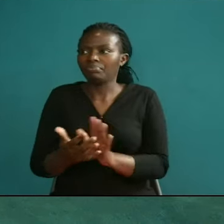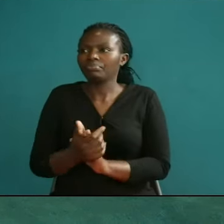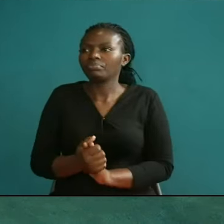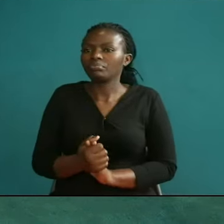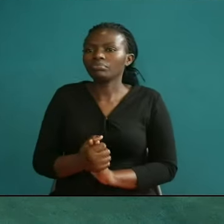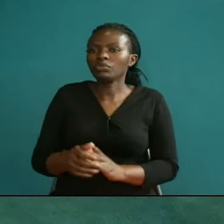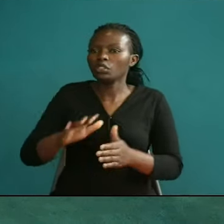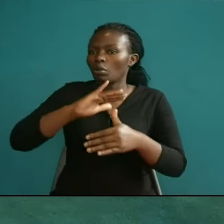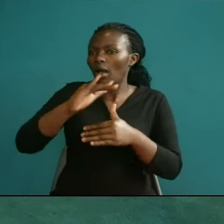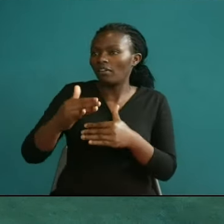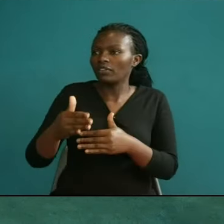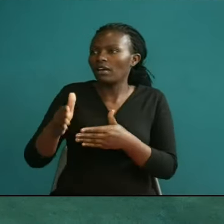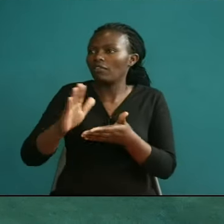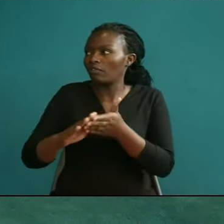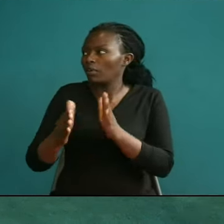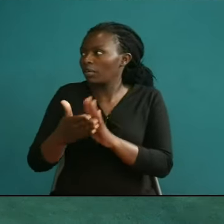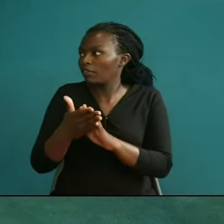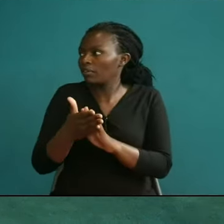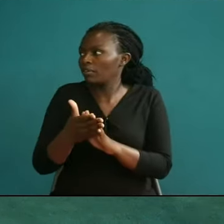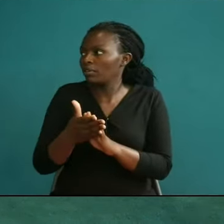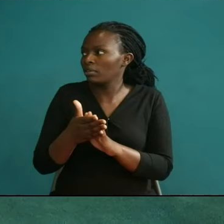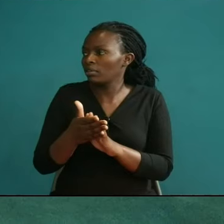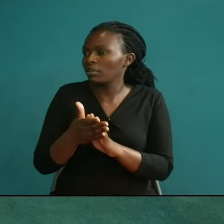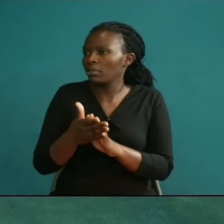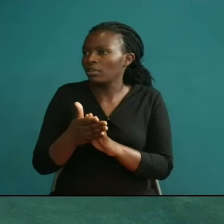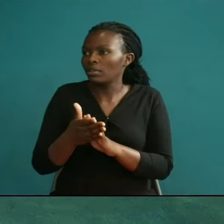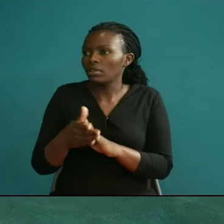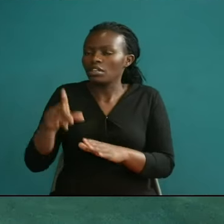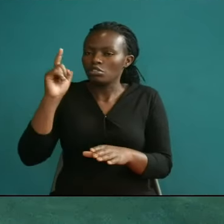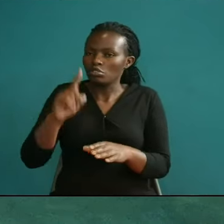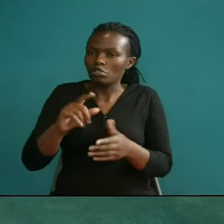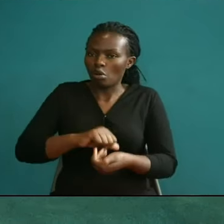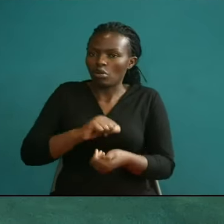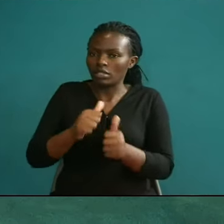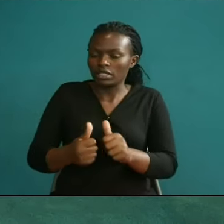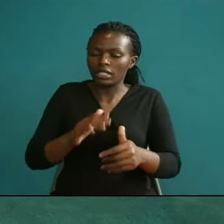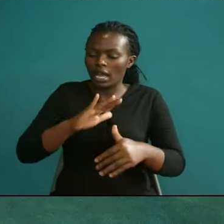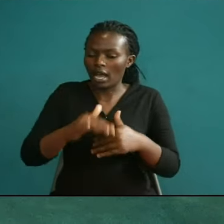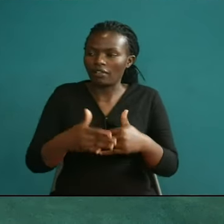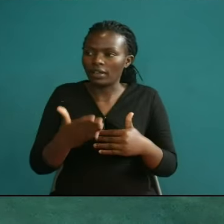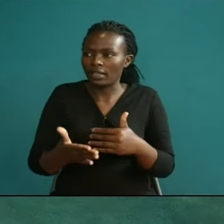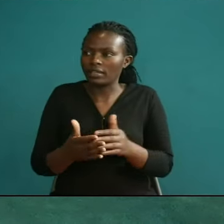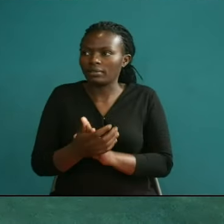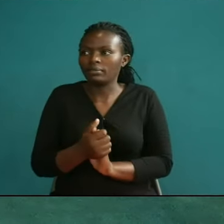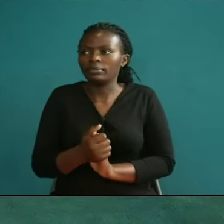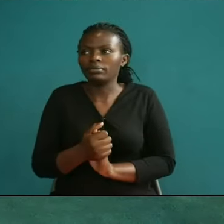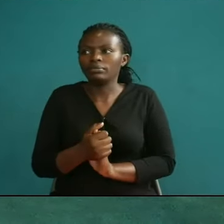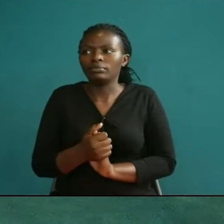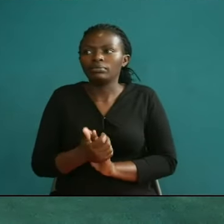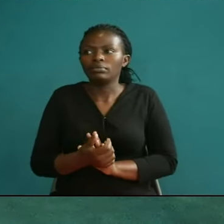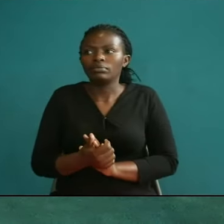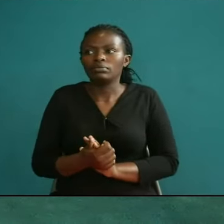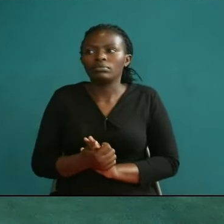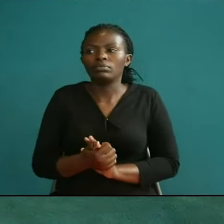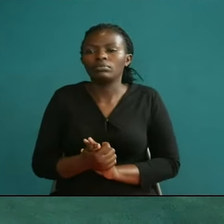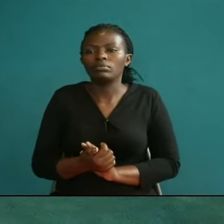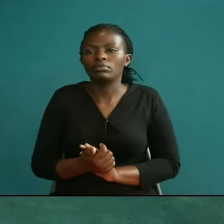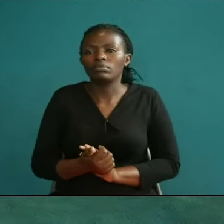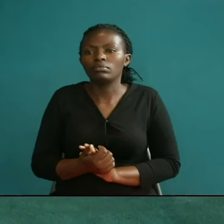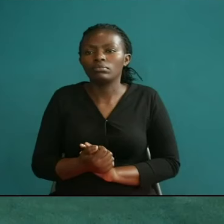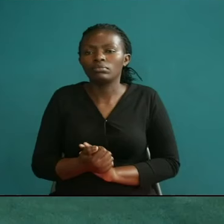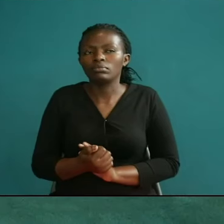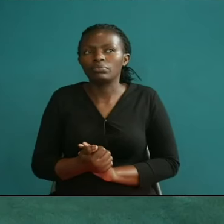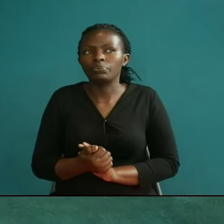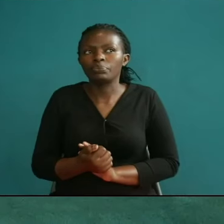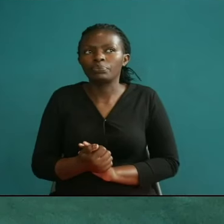So after forgiveness, there should be change after this forgiveness. Amen, yes. Amen. We